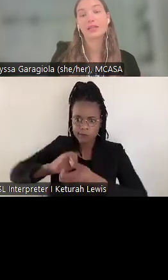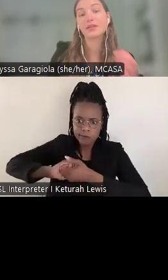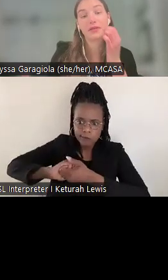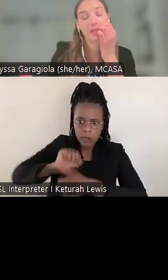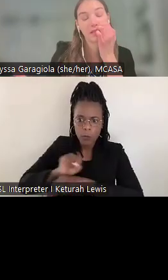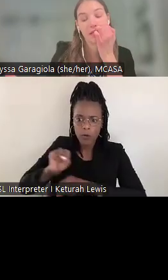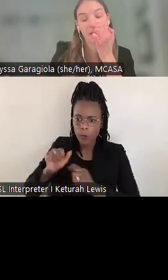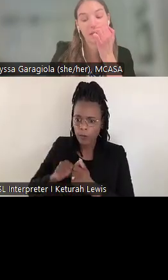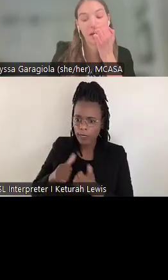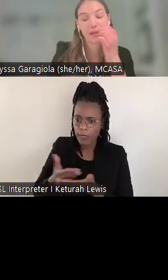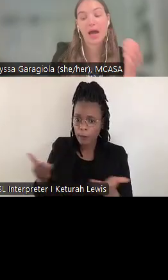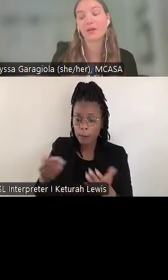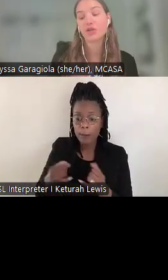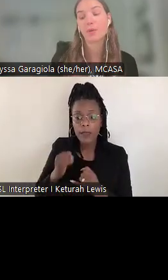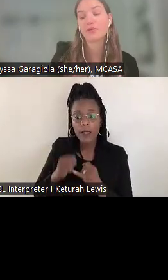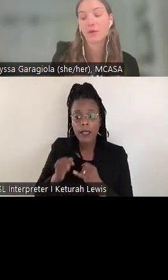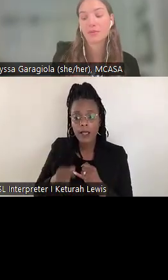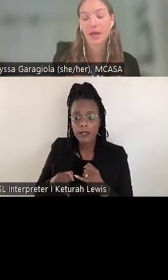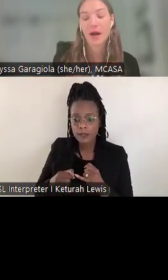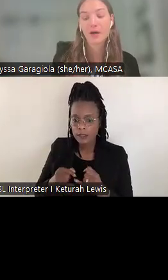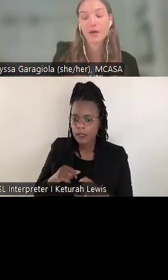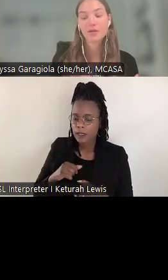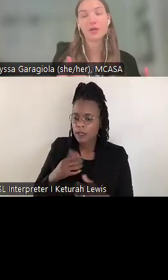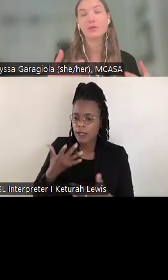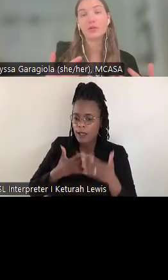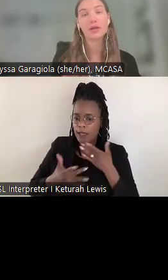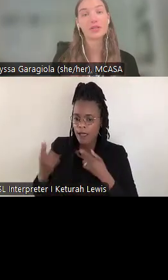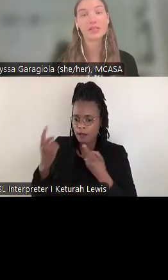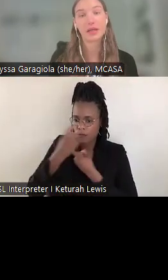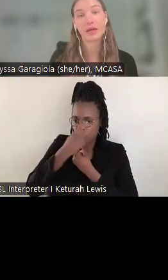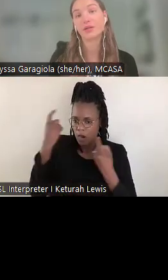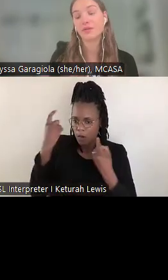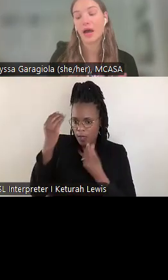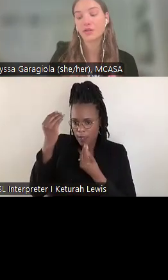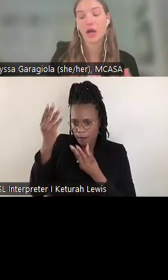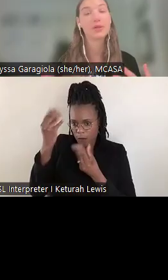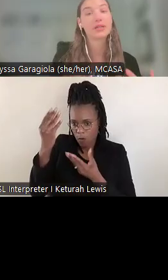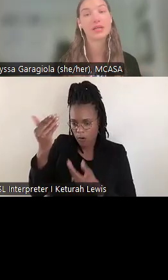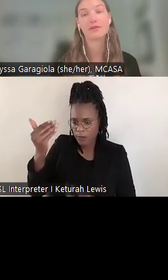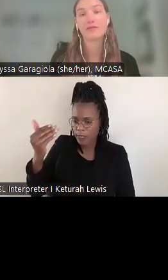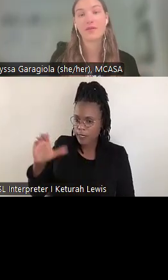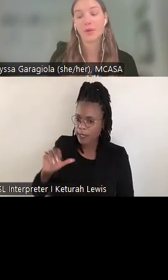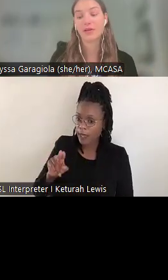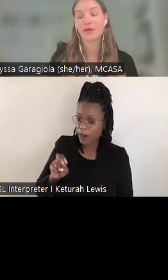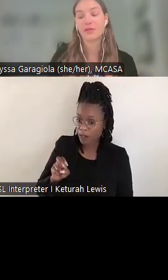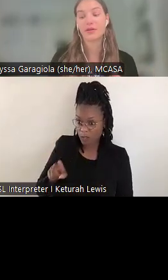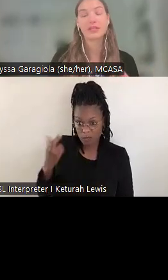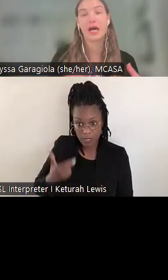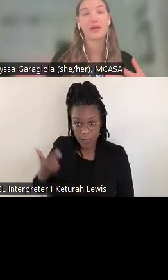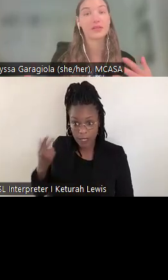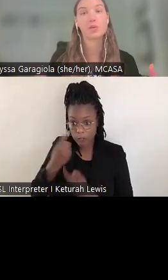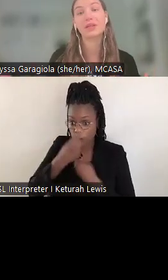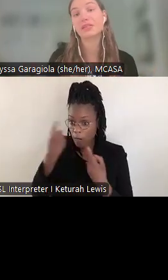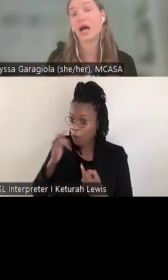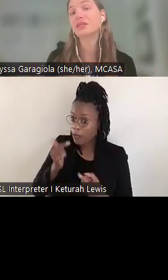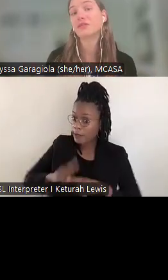And lastly, for this list, a lack of trauma-informed care. So do you understand that trauma looks different for everybody, that there is